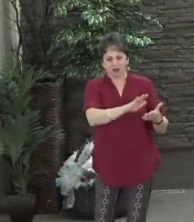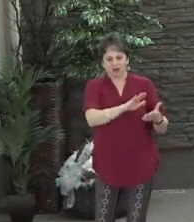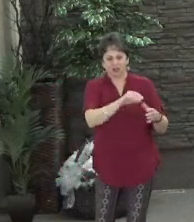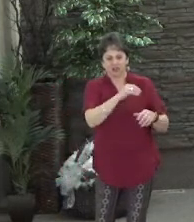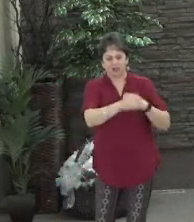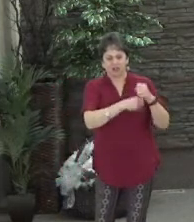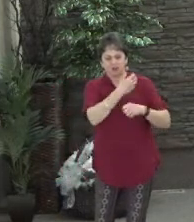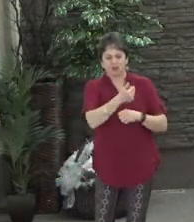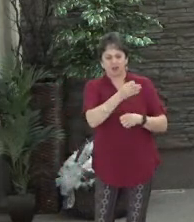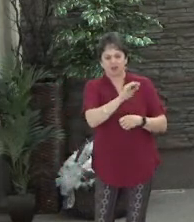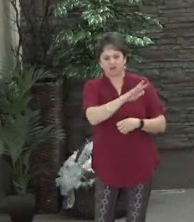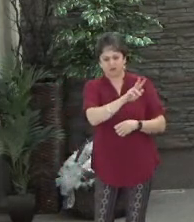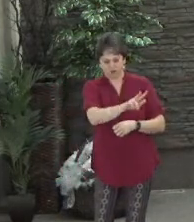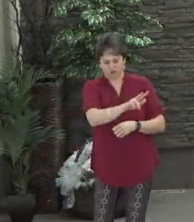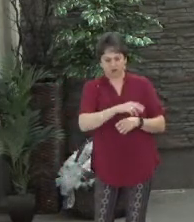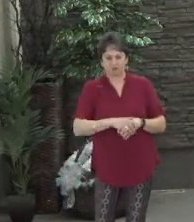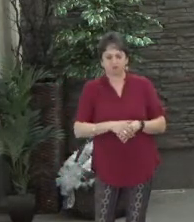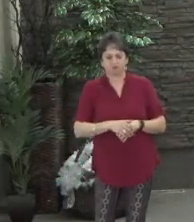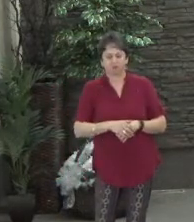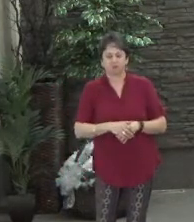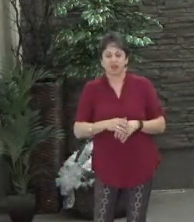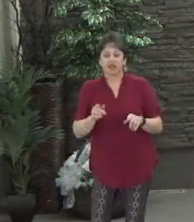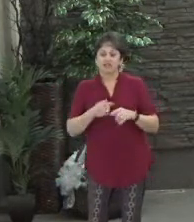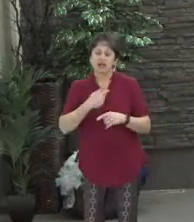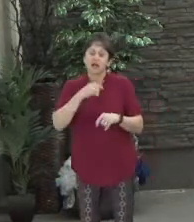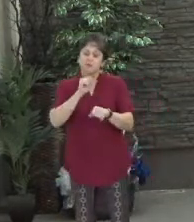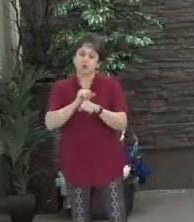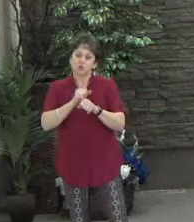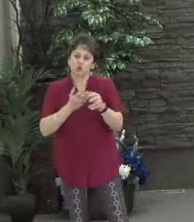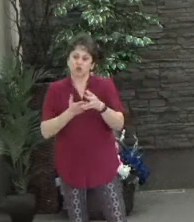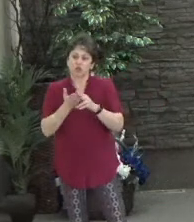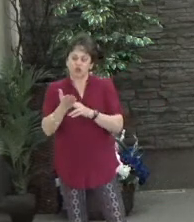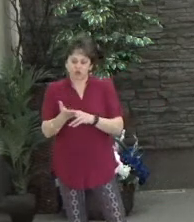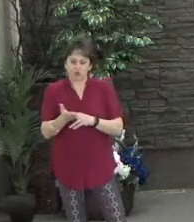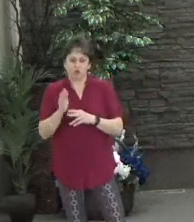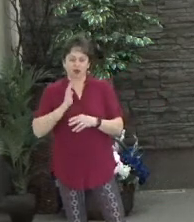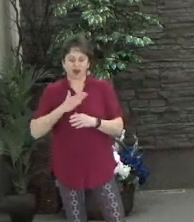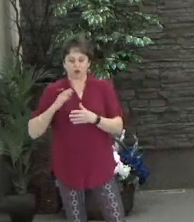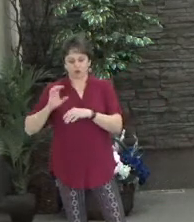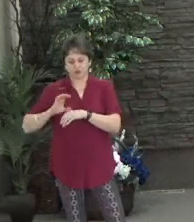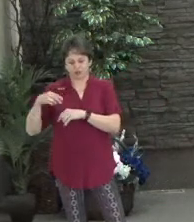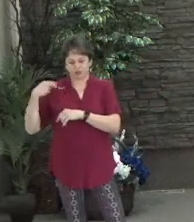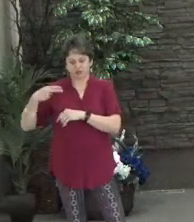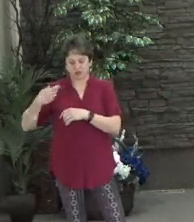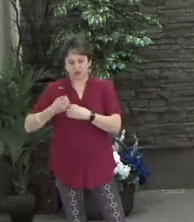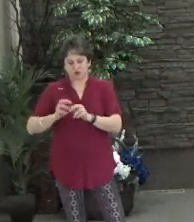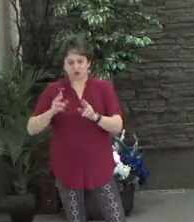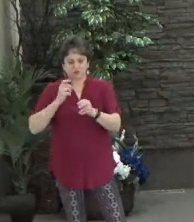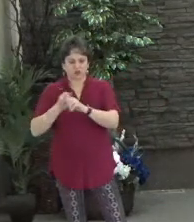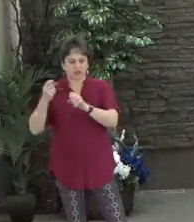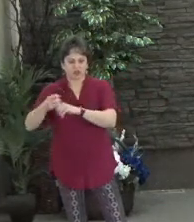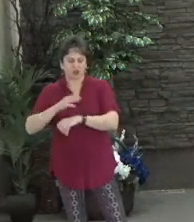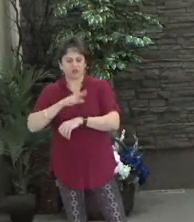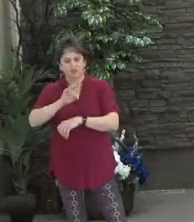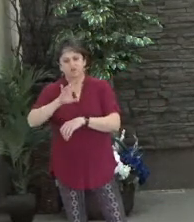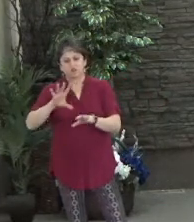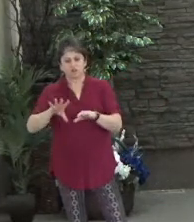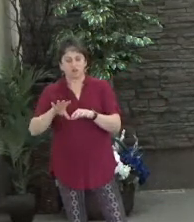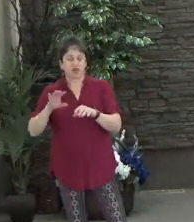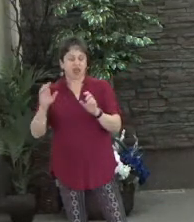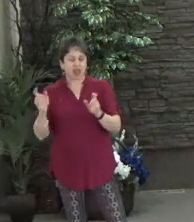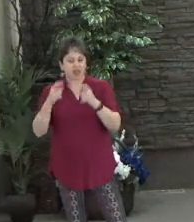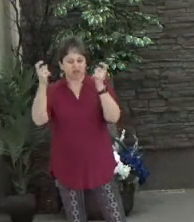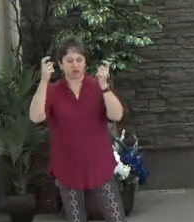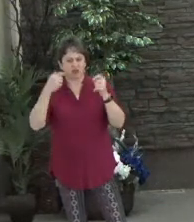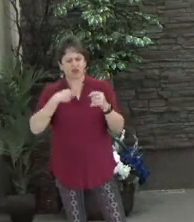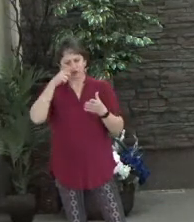in 1953. As I've been working through our history, preparing for next year, our 75th anniversary,